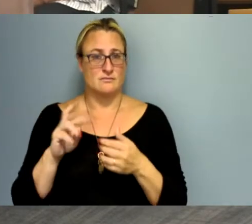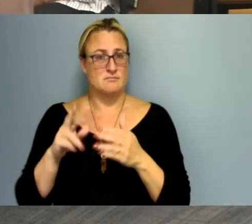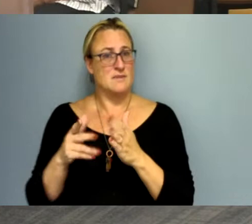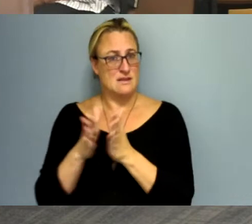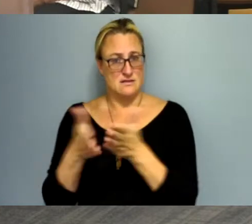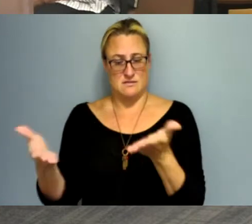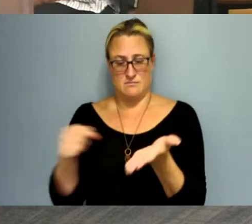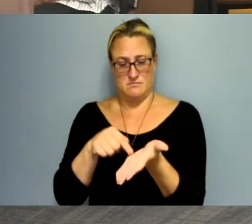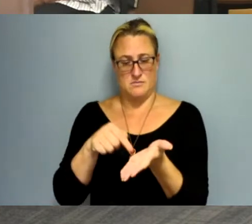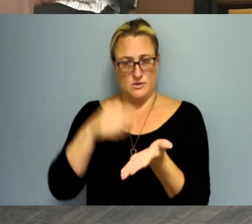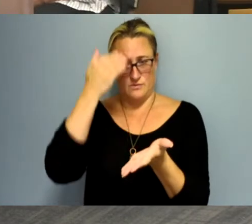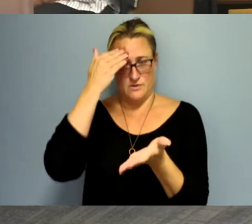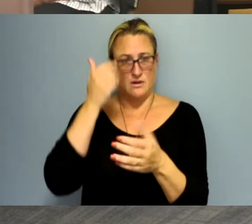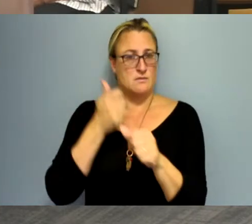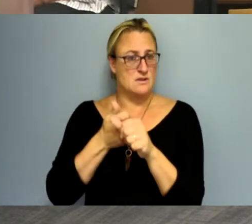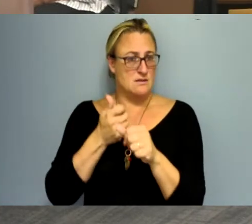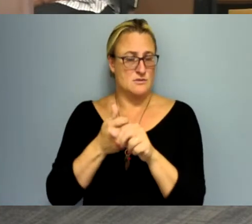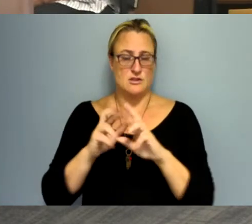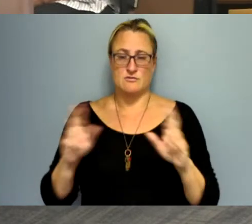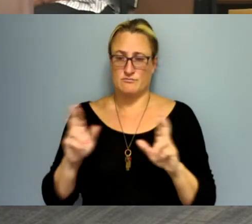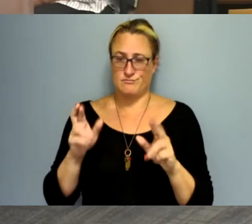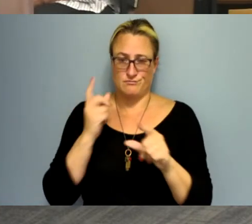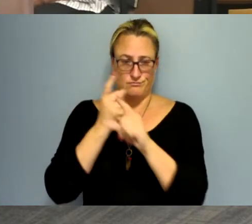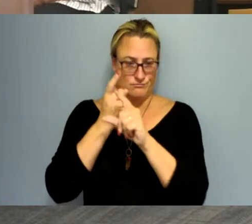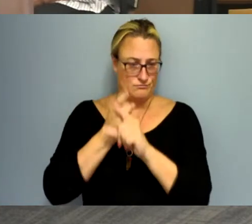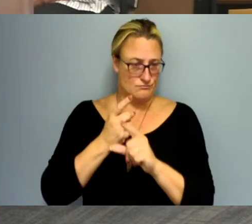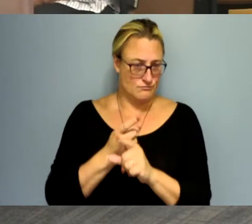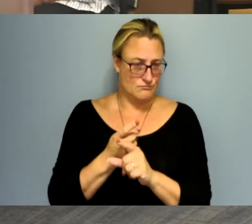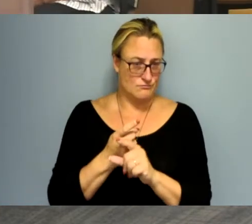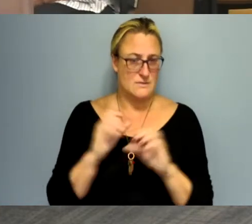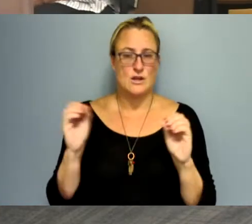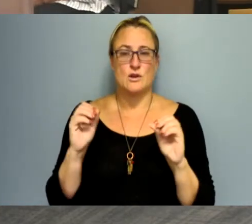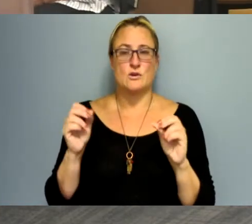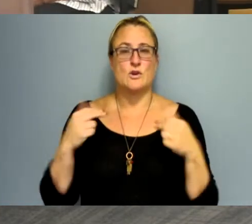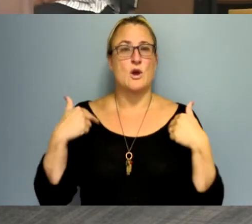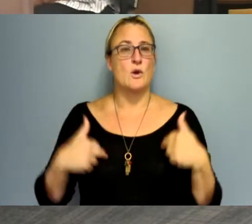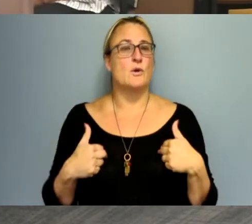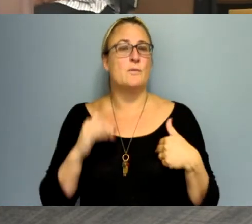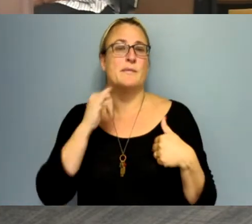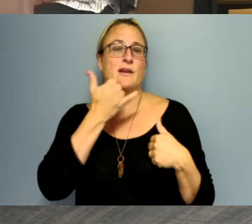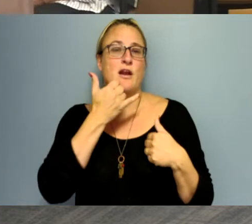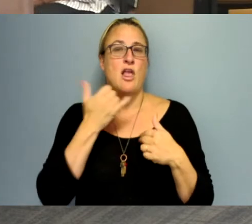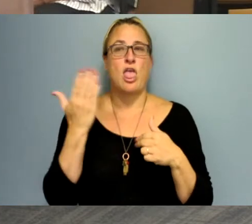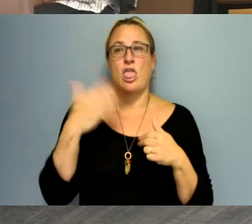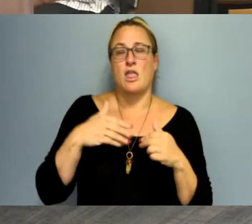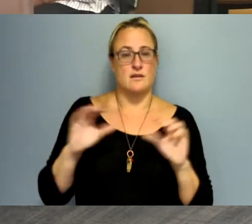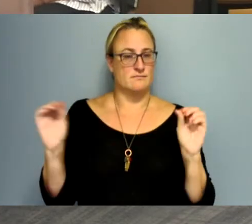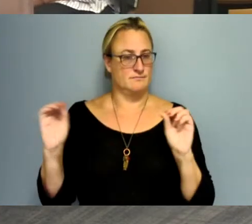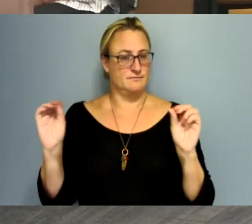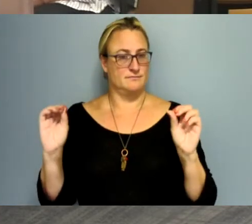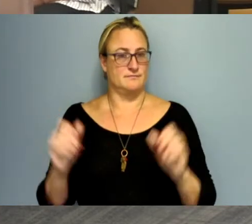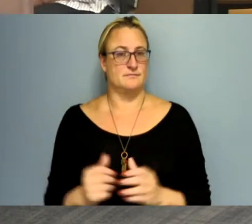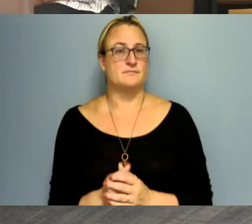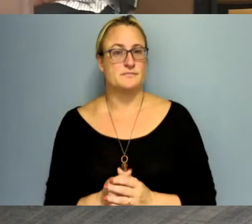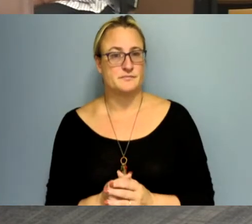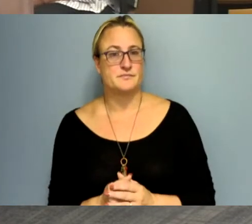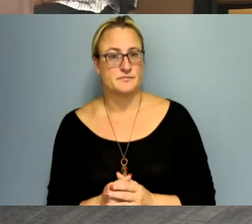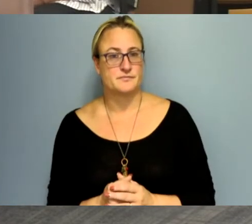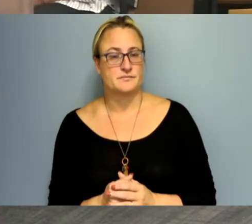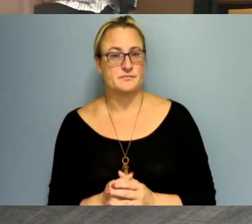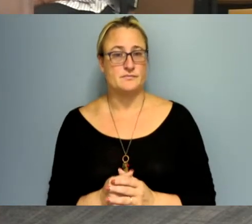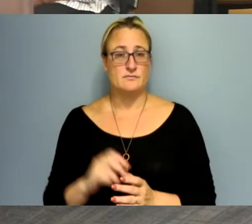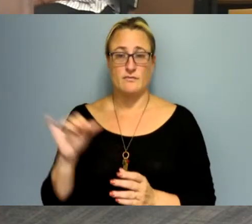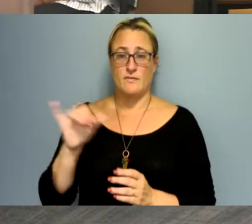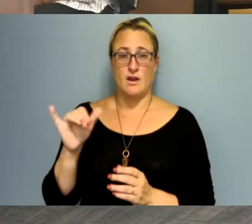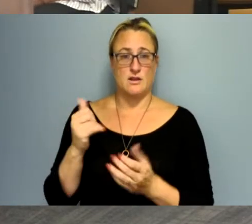know is up to date and shouldn't have human error that they miss stamping something or things like that. These also will help at